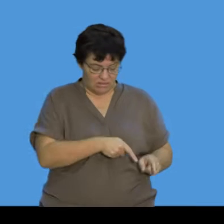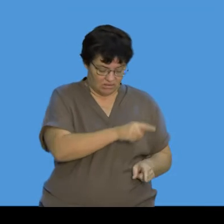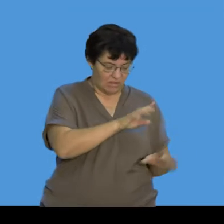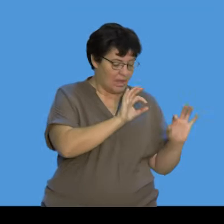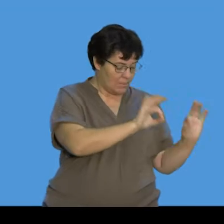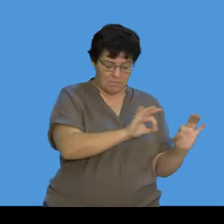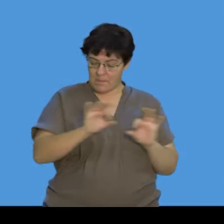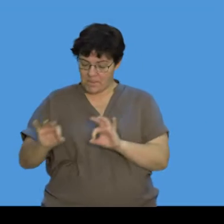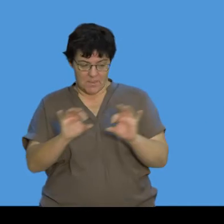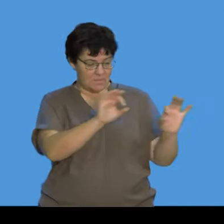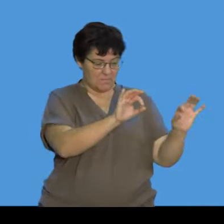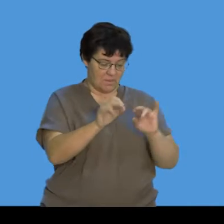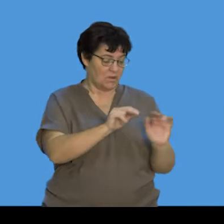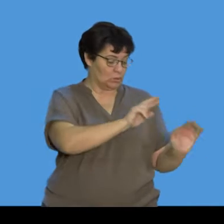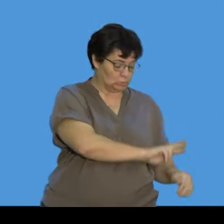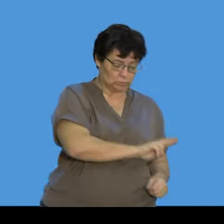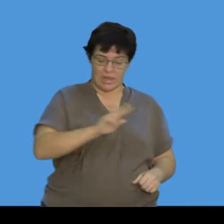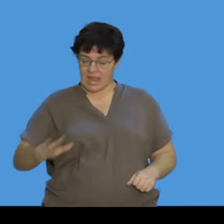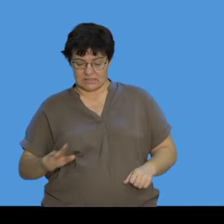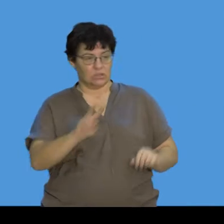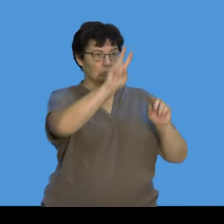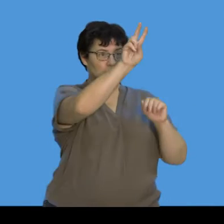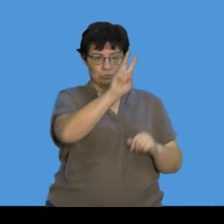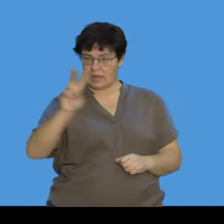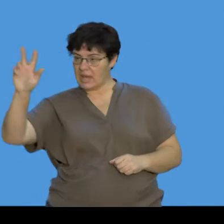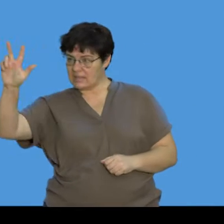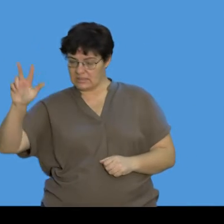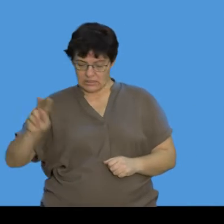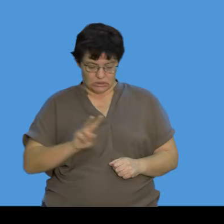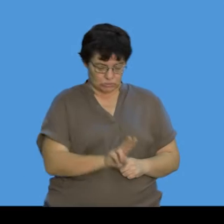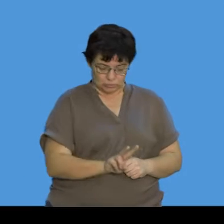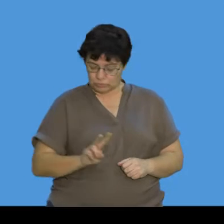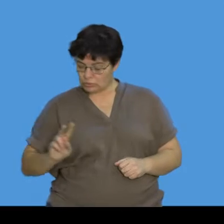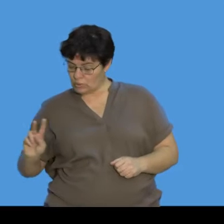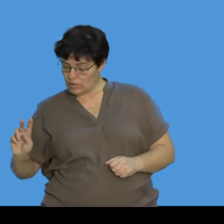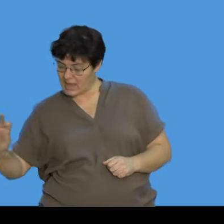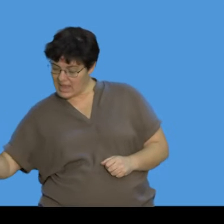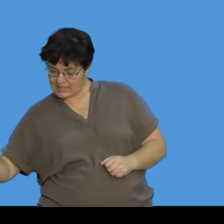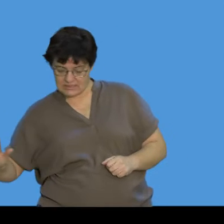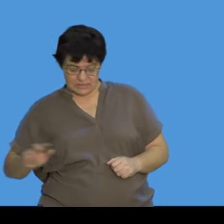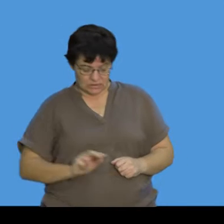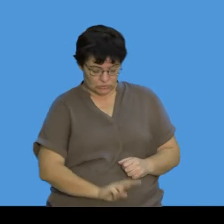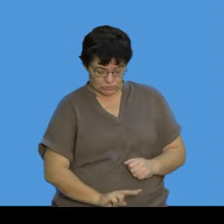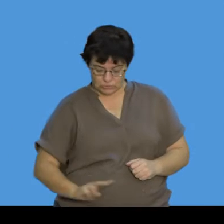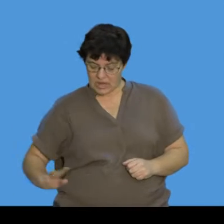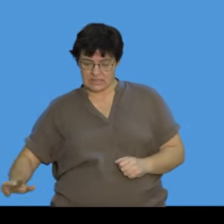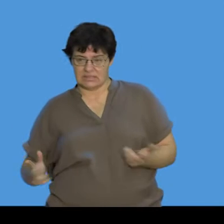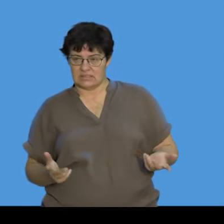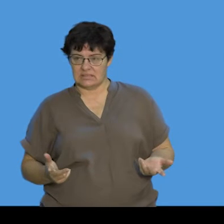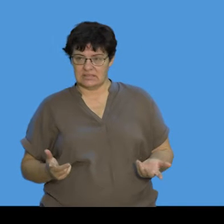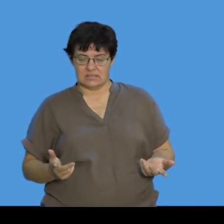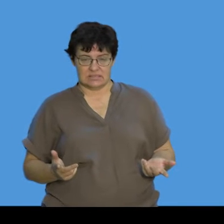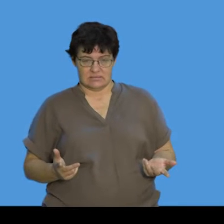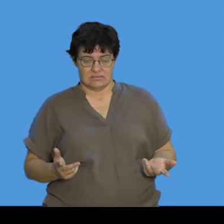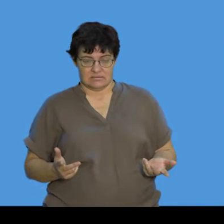fourth side to the fourth side. But if I move from the first and the second to the first and the second of the other, I multiply